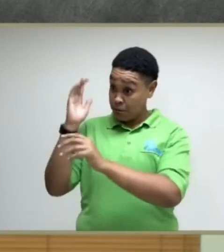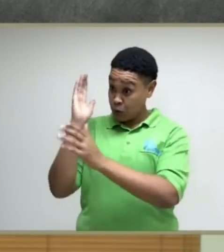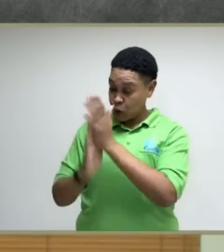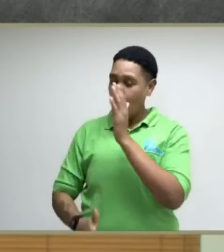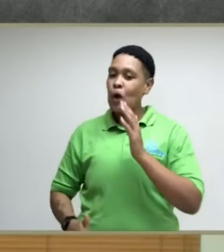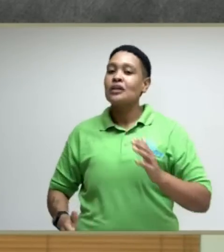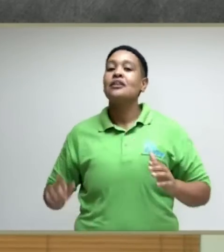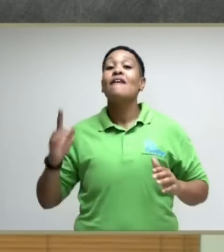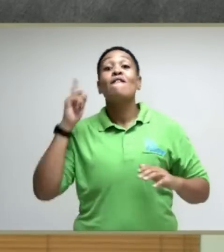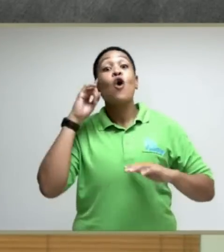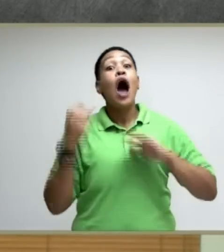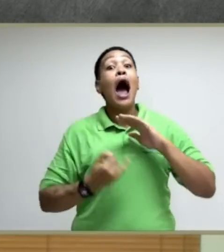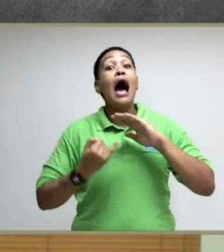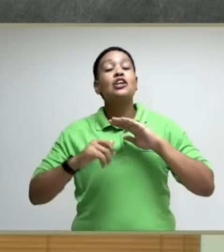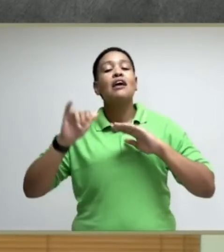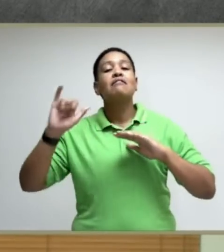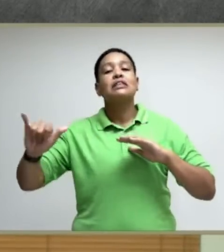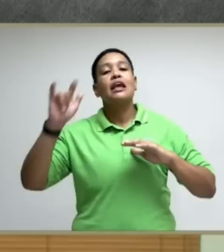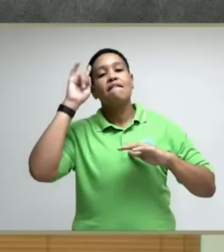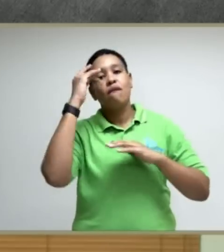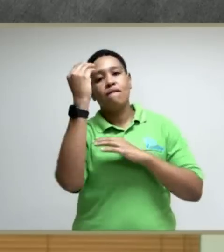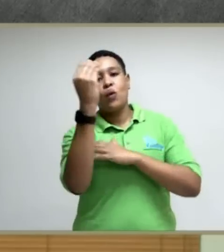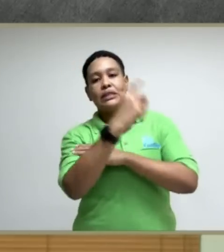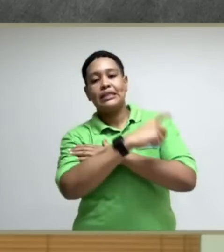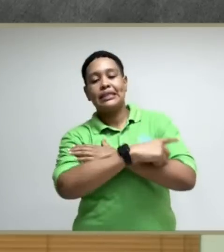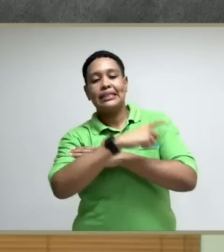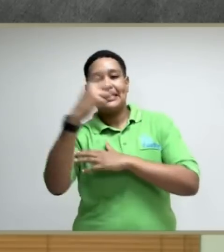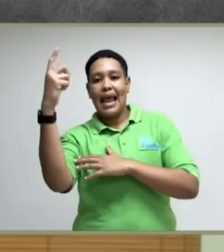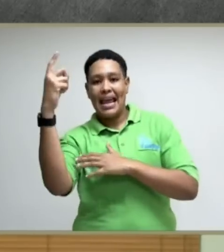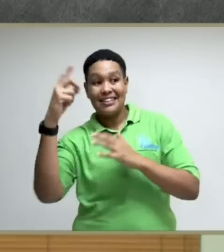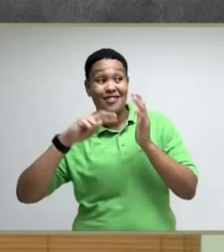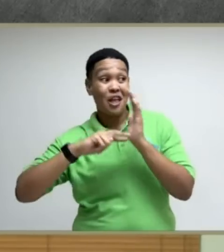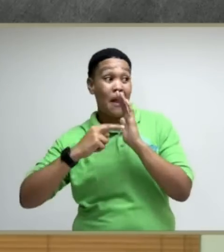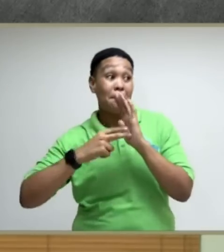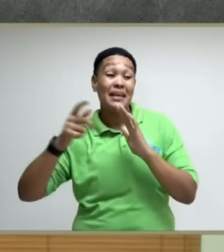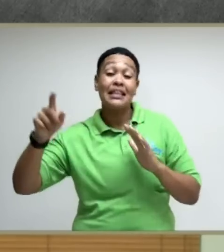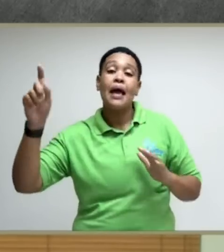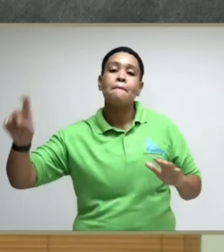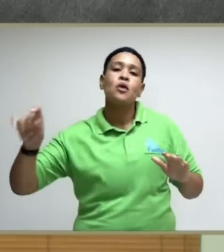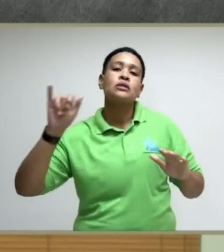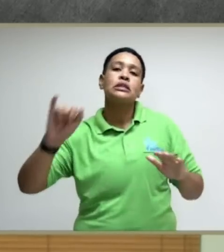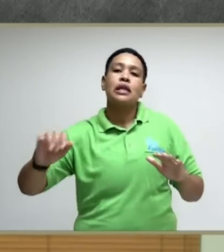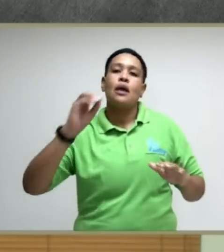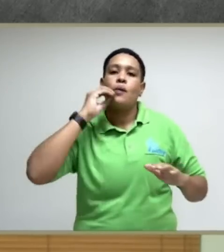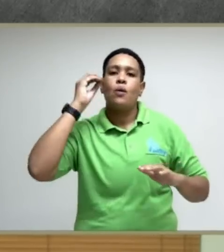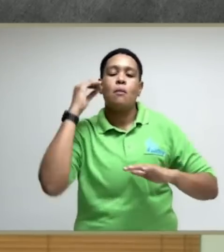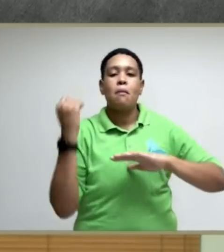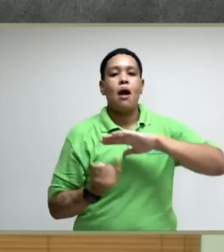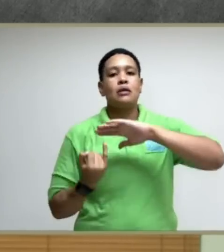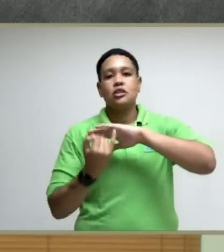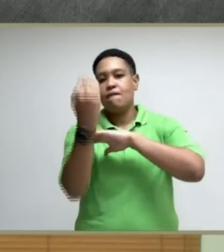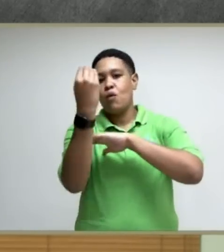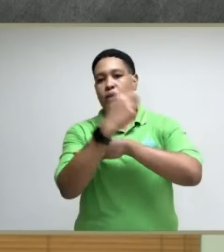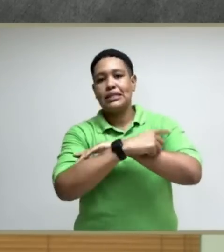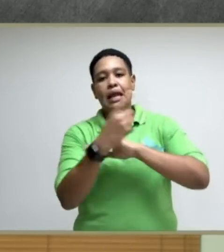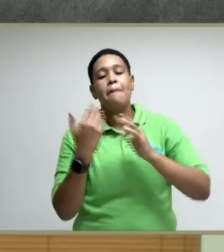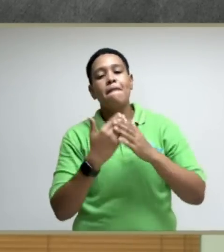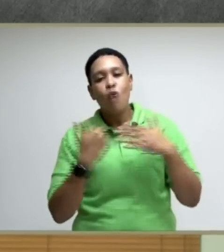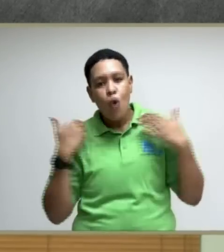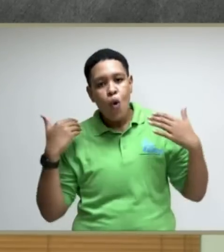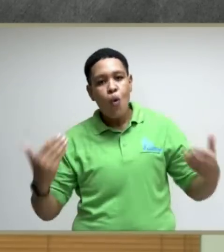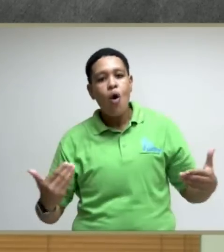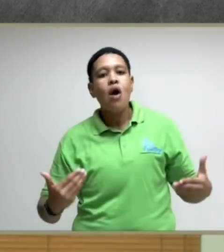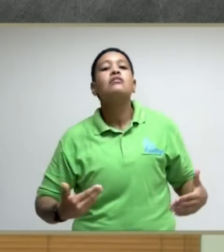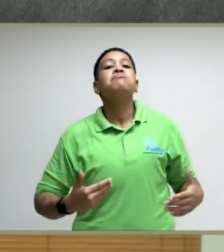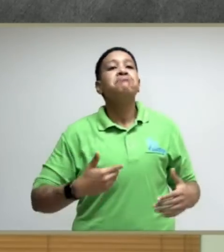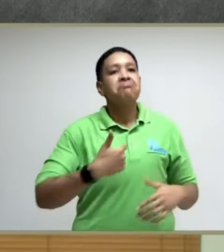be in isolation for 14 days. And so therefore they must complete their isolation period before they go and